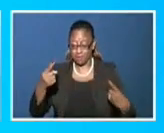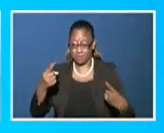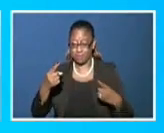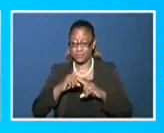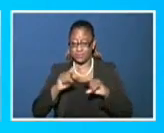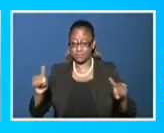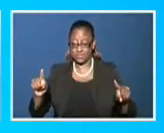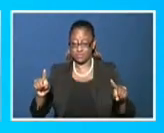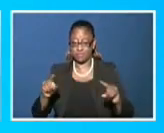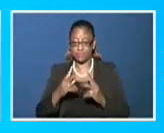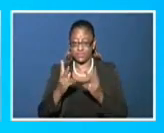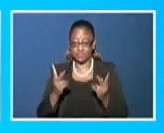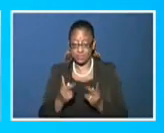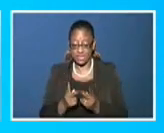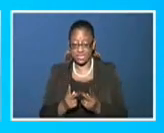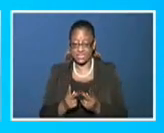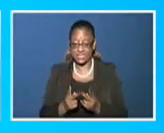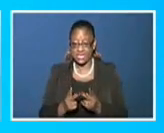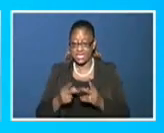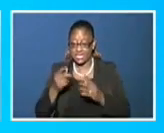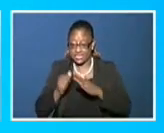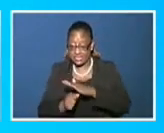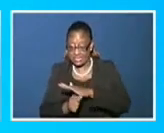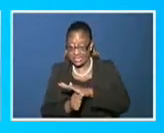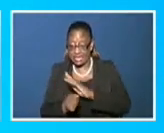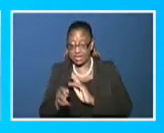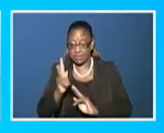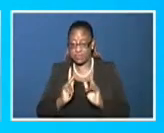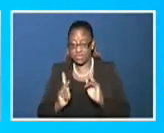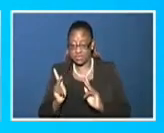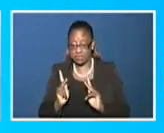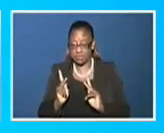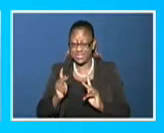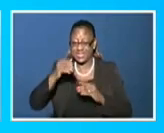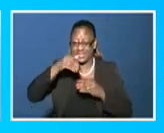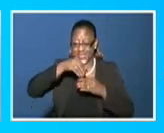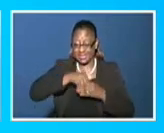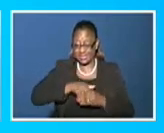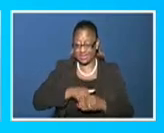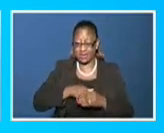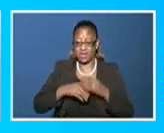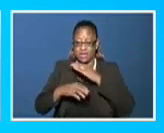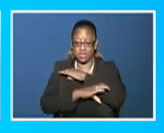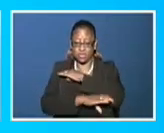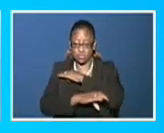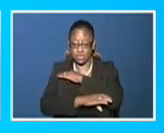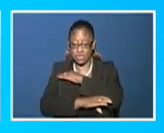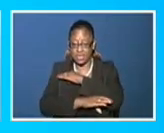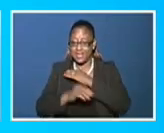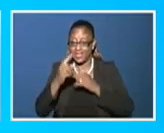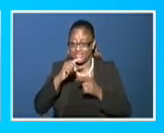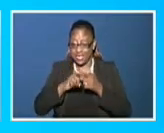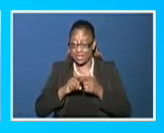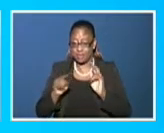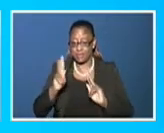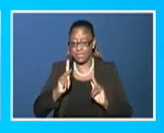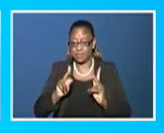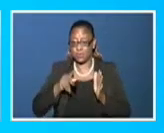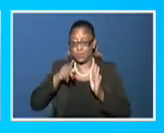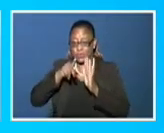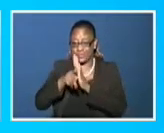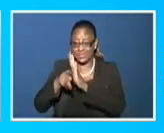smuggling, but you are looking at manslaughter. You are looking at